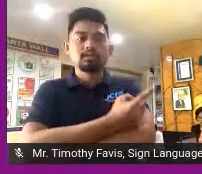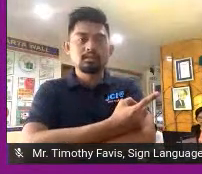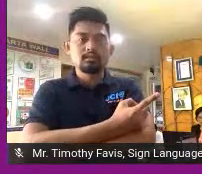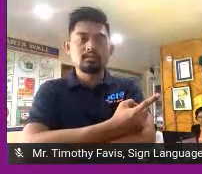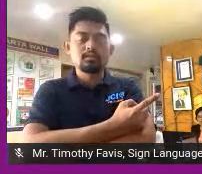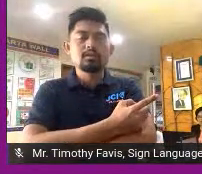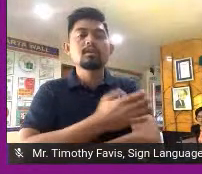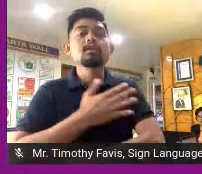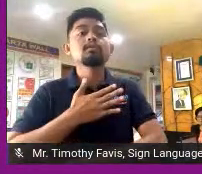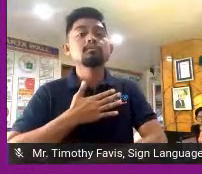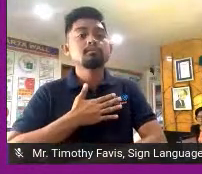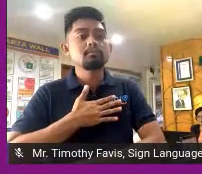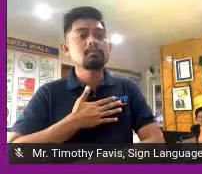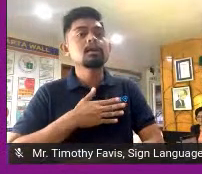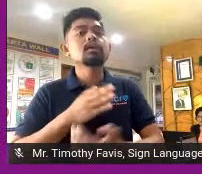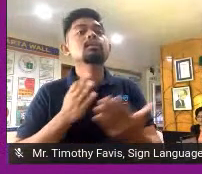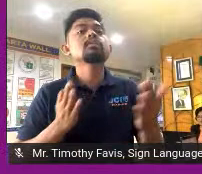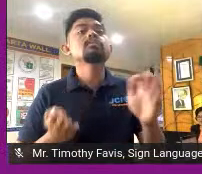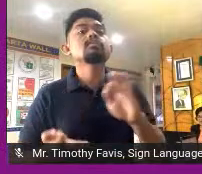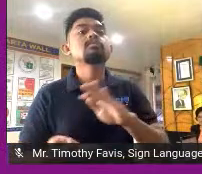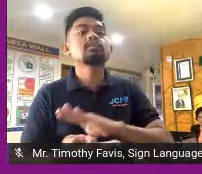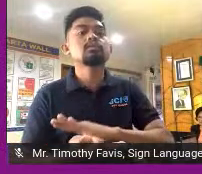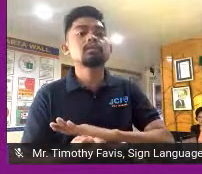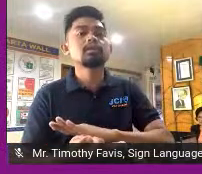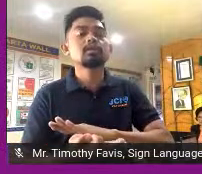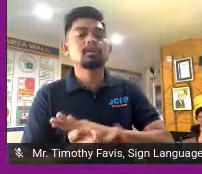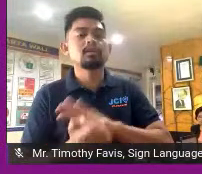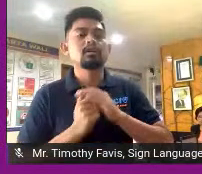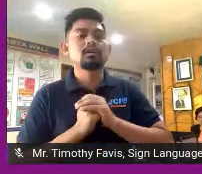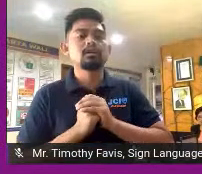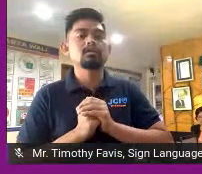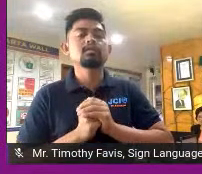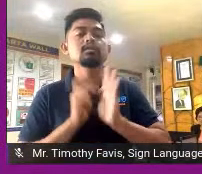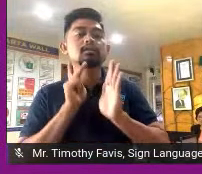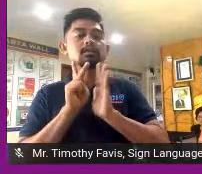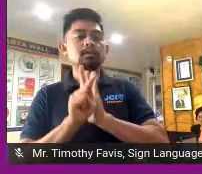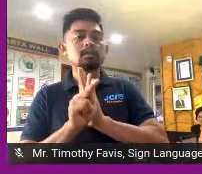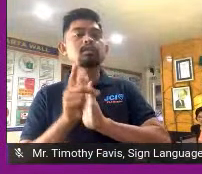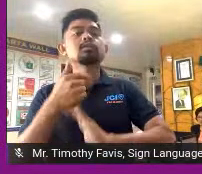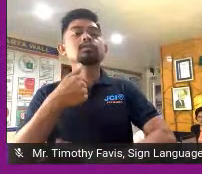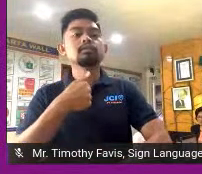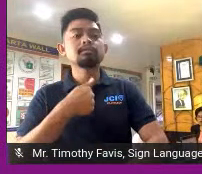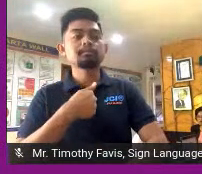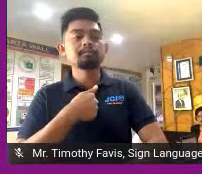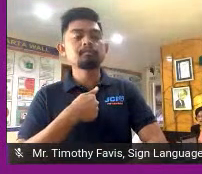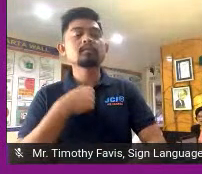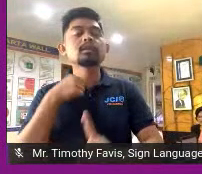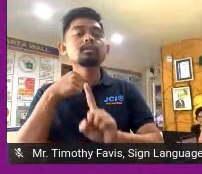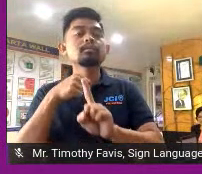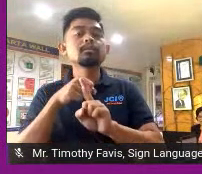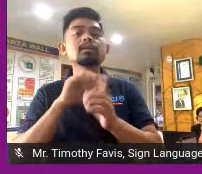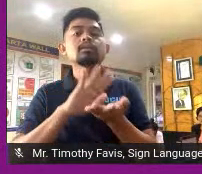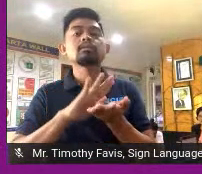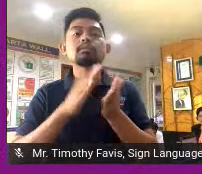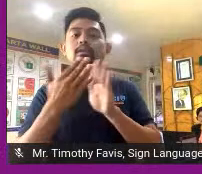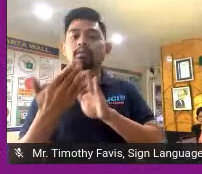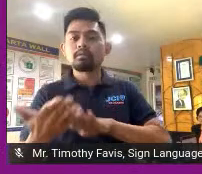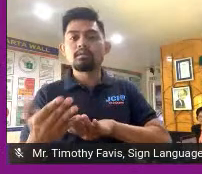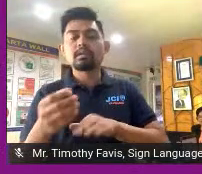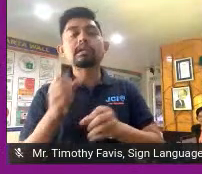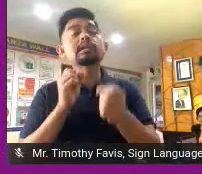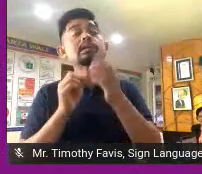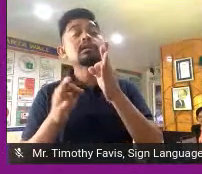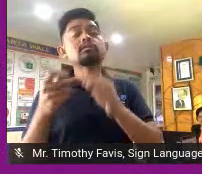funeral. Last night, he finally killed me. He beat me to death. If only I had courage